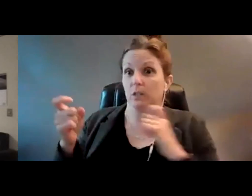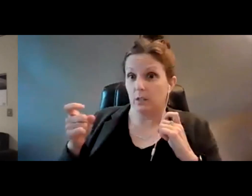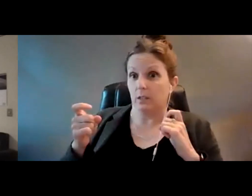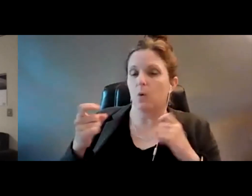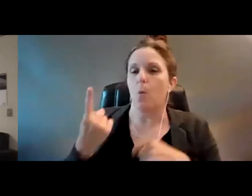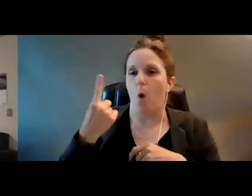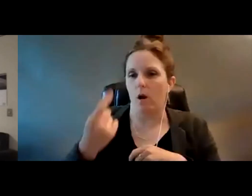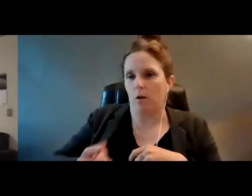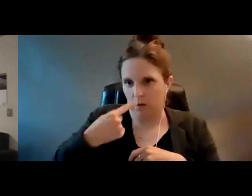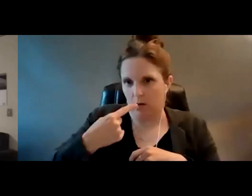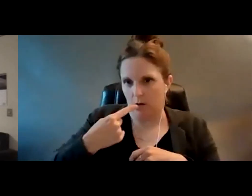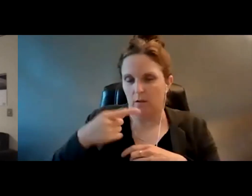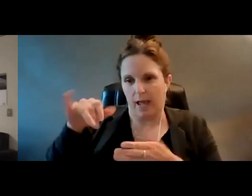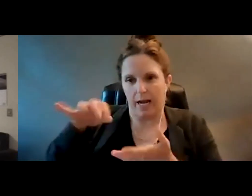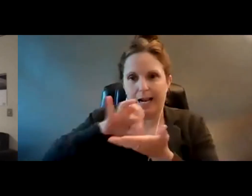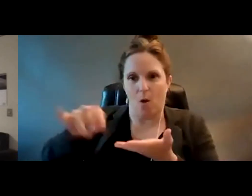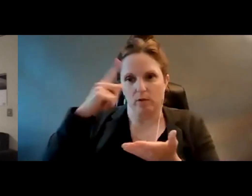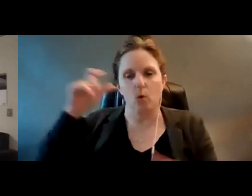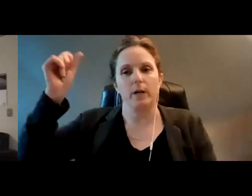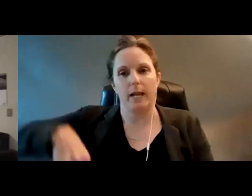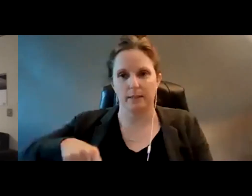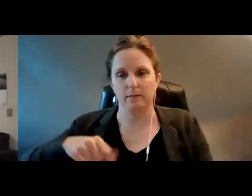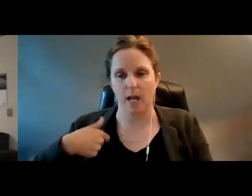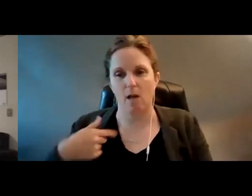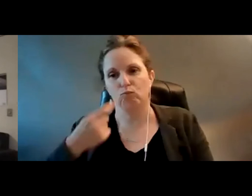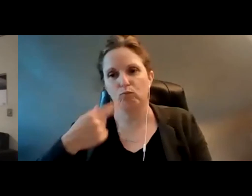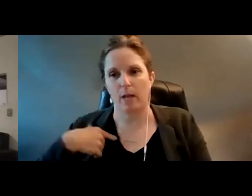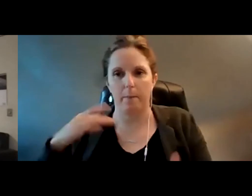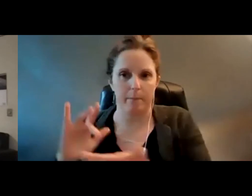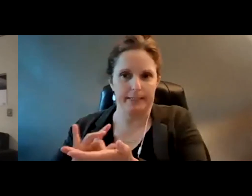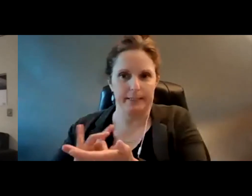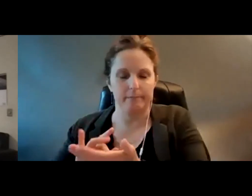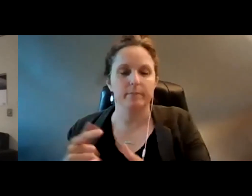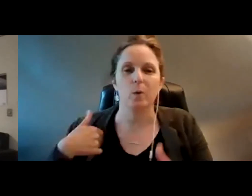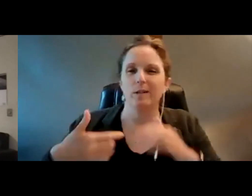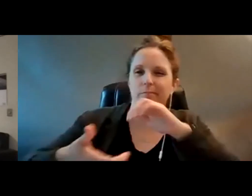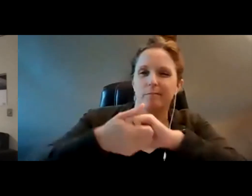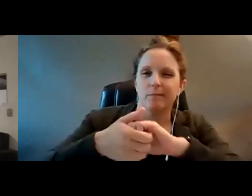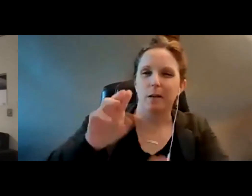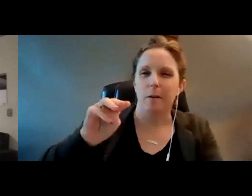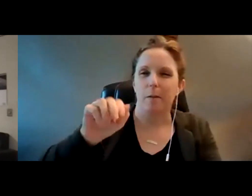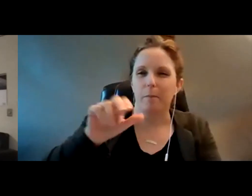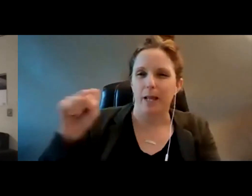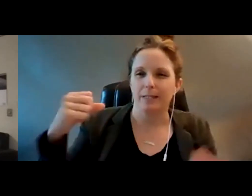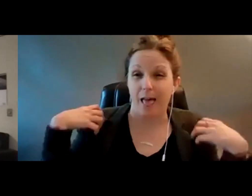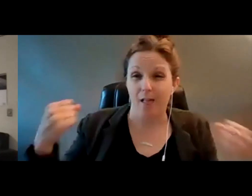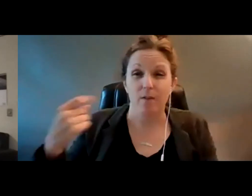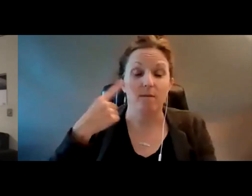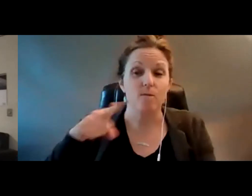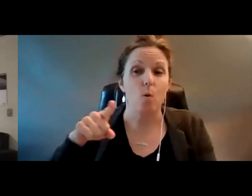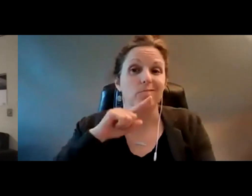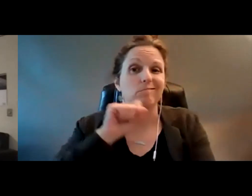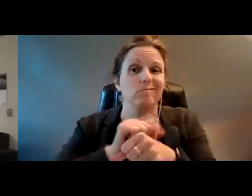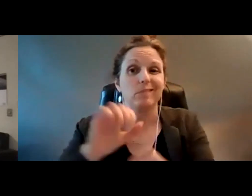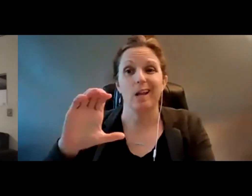much did you take? And we included somebody as taking the medication if they reported that they got a prescription and they took